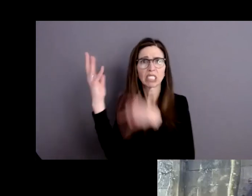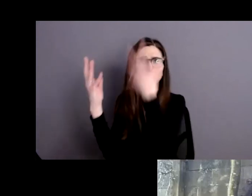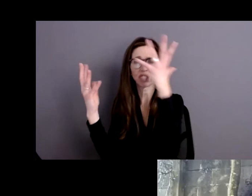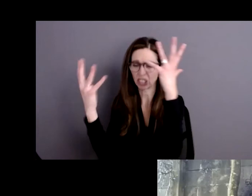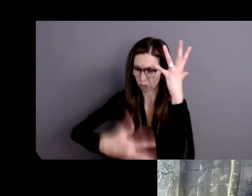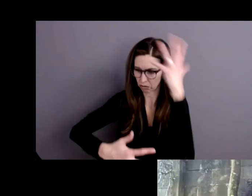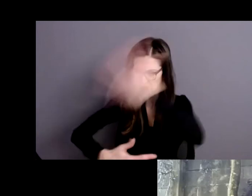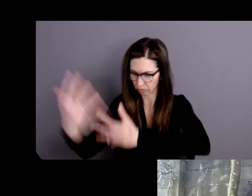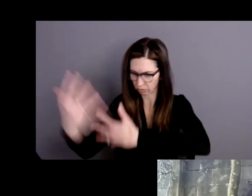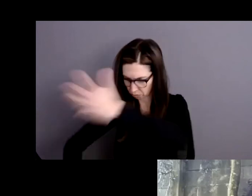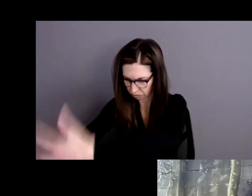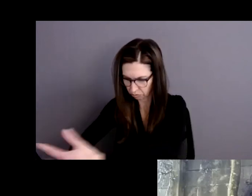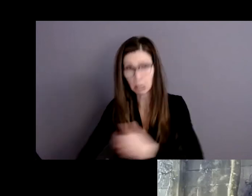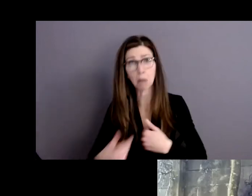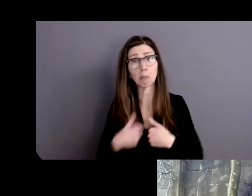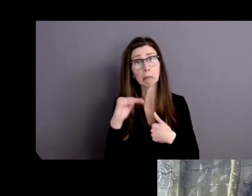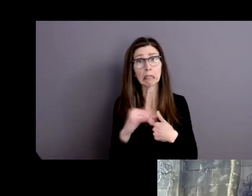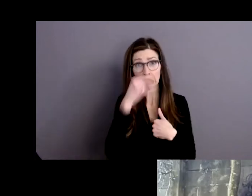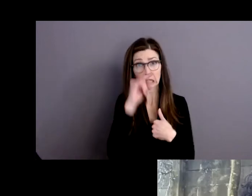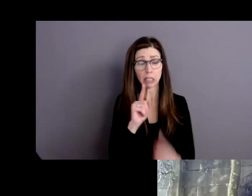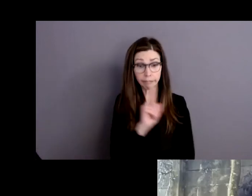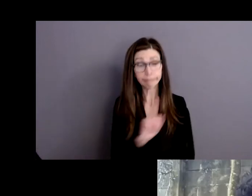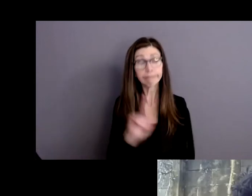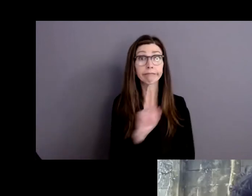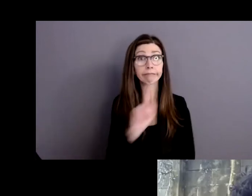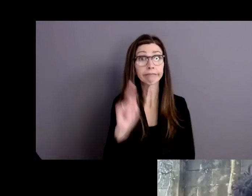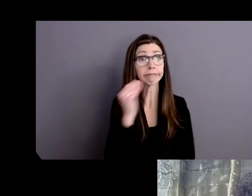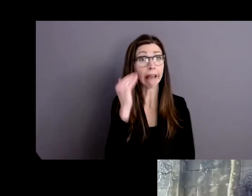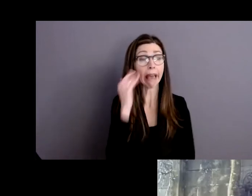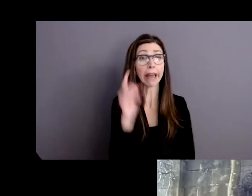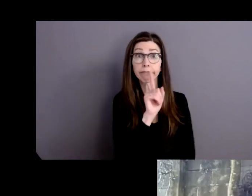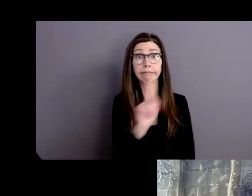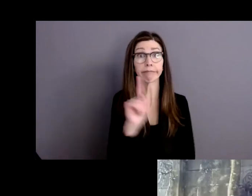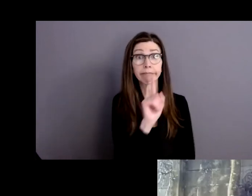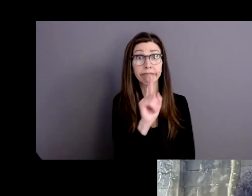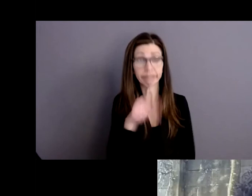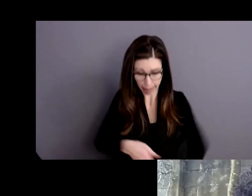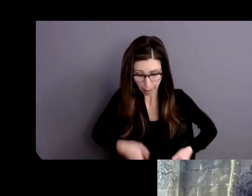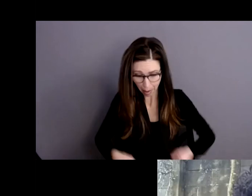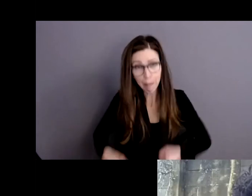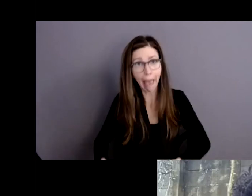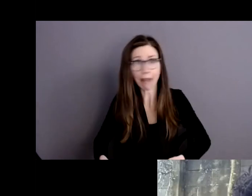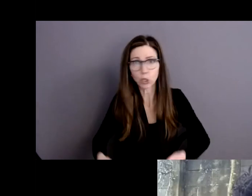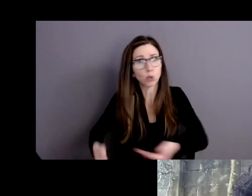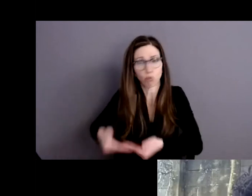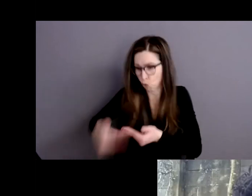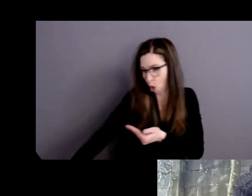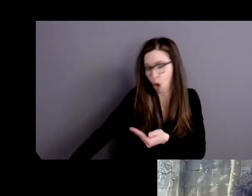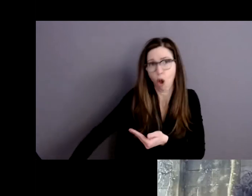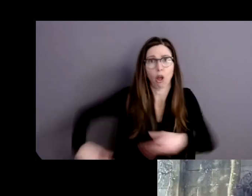Little res kid walking, head held high, pants too long, they drag under my heels.